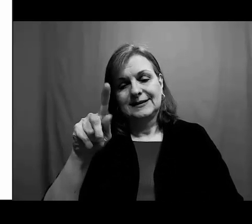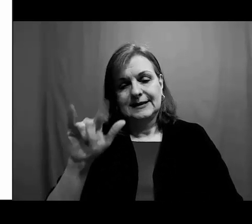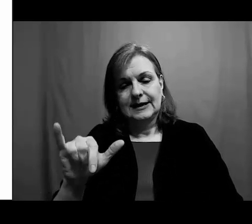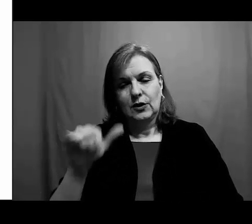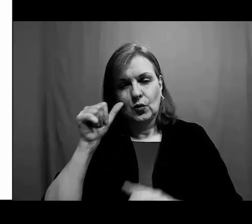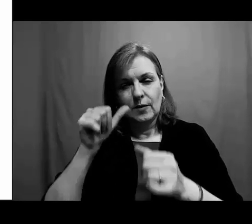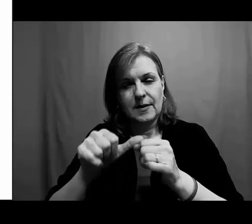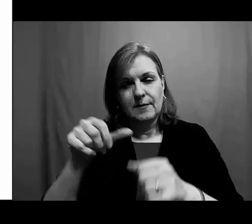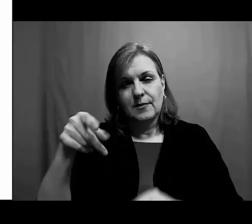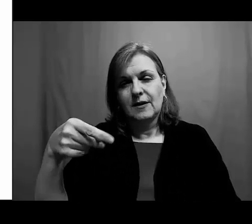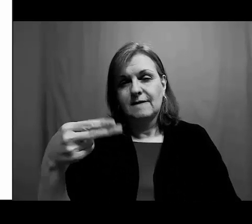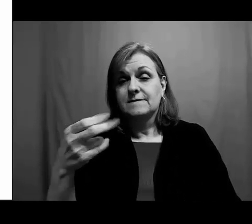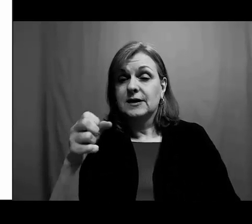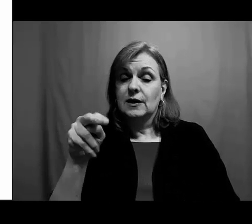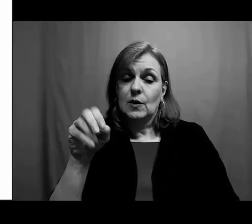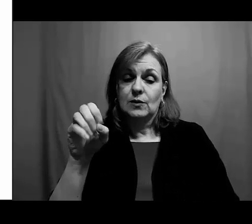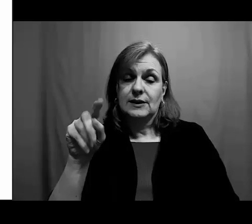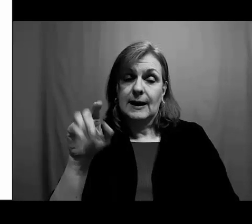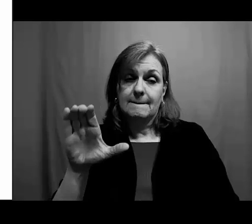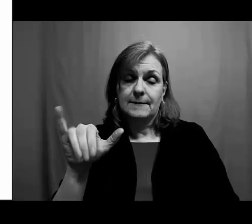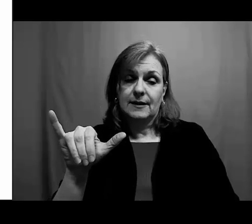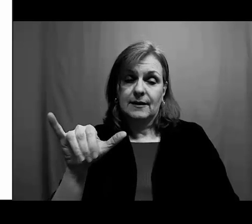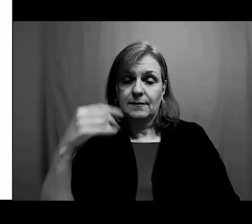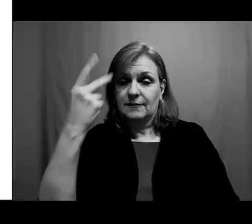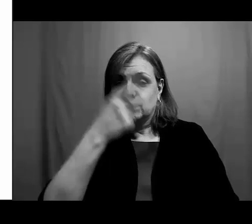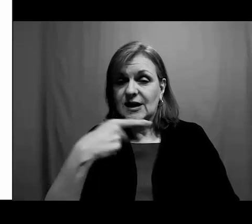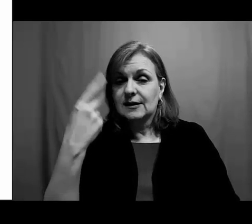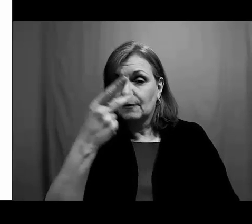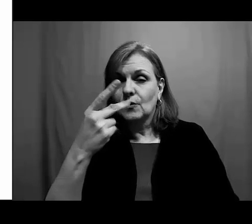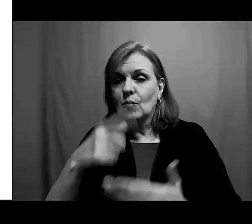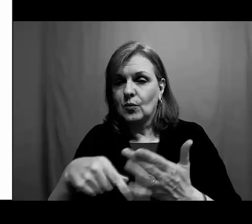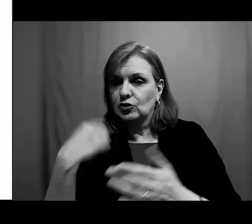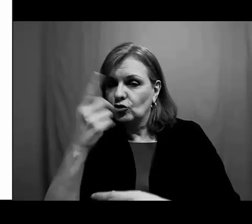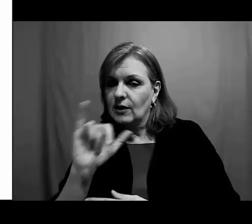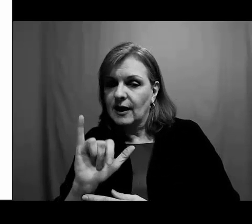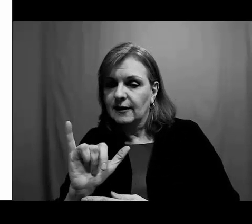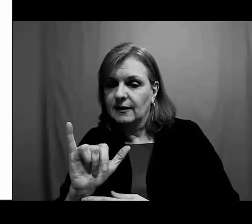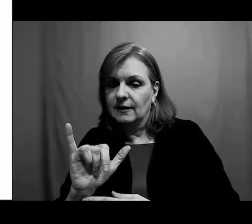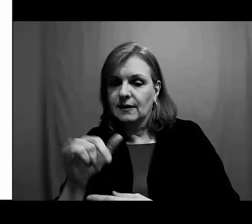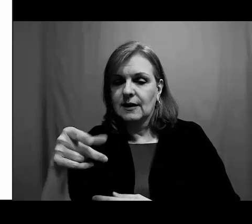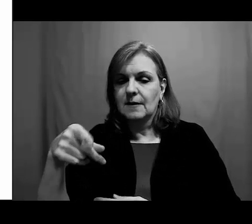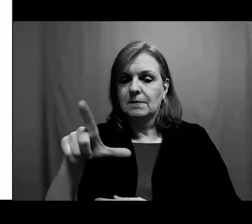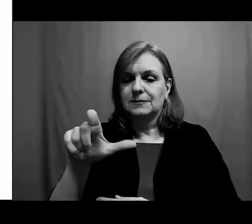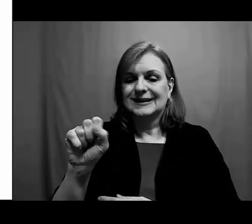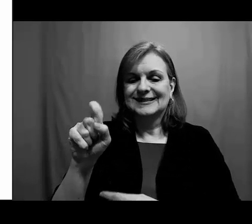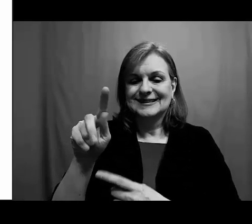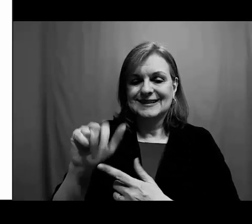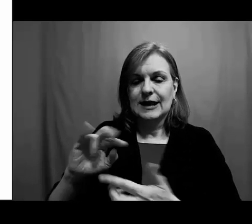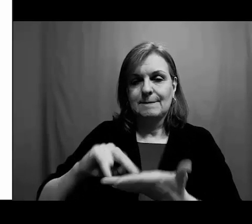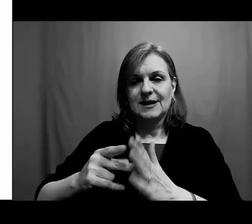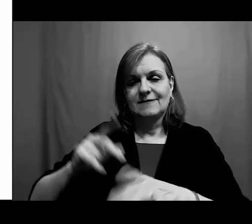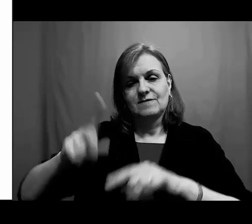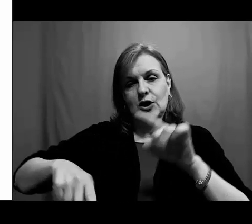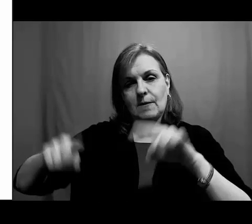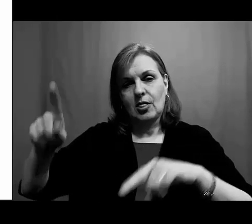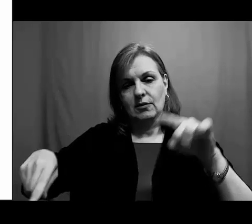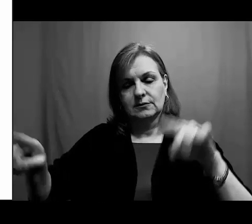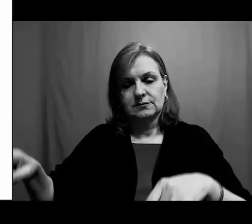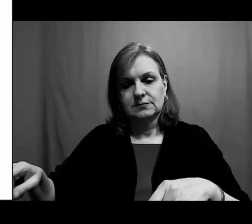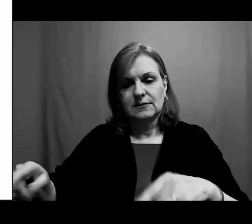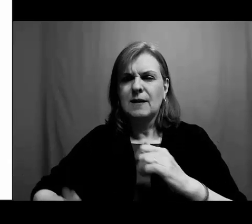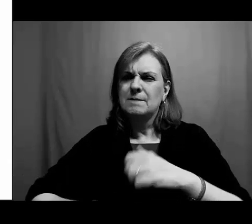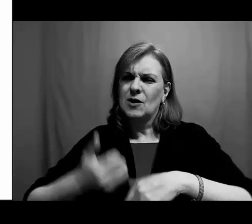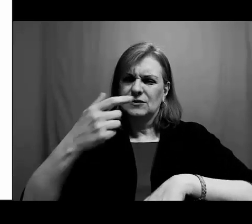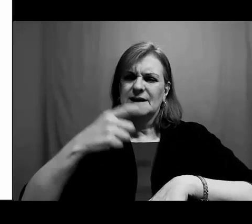is what you look like. Those are your characteristics. Plasticity means that they're variable. So normally we see a genetic range